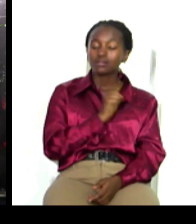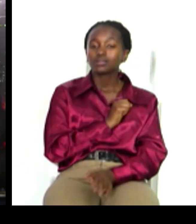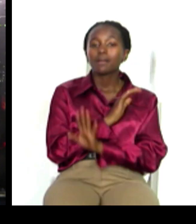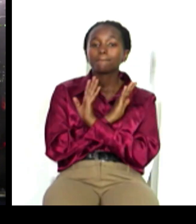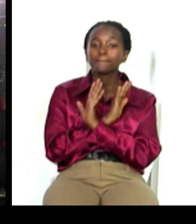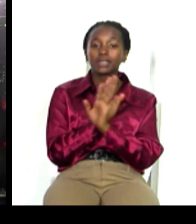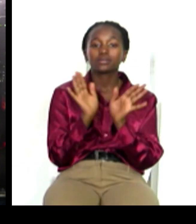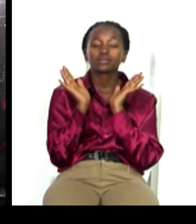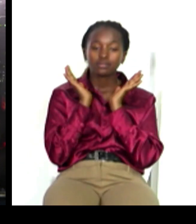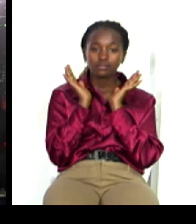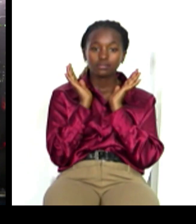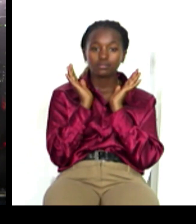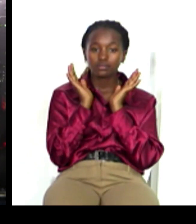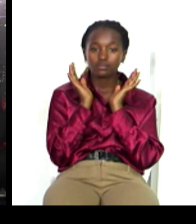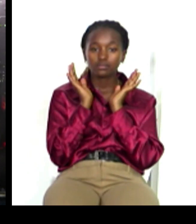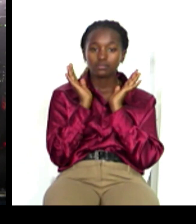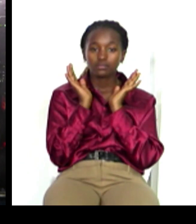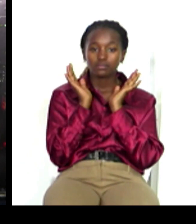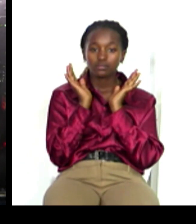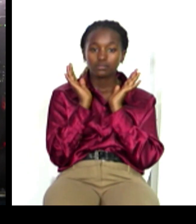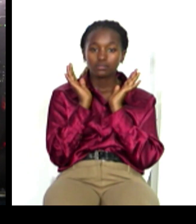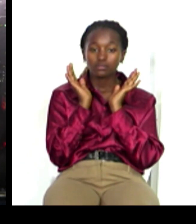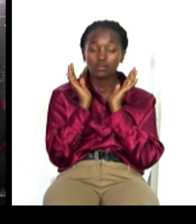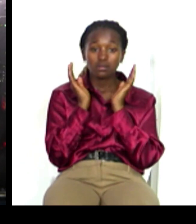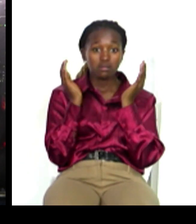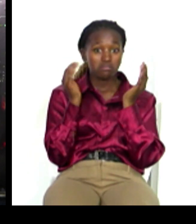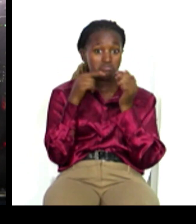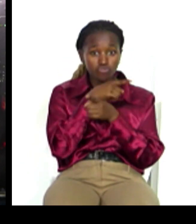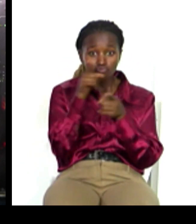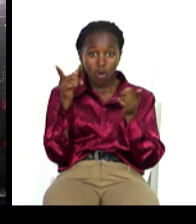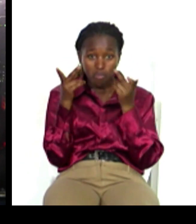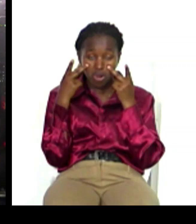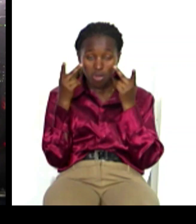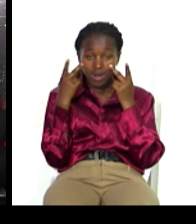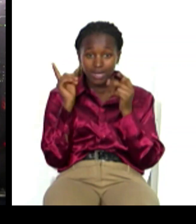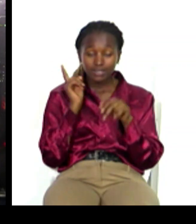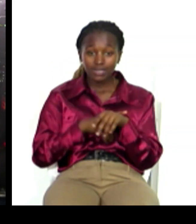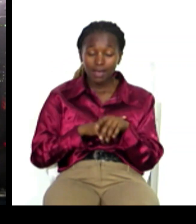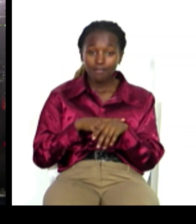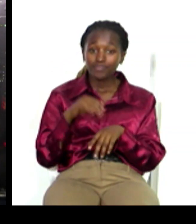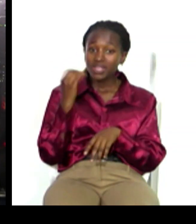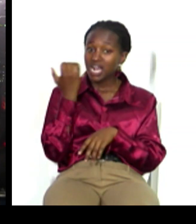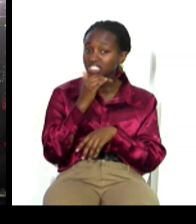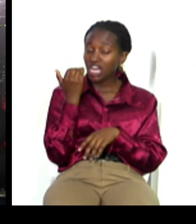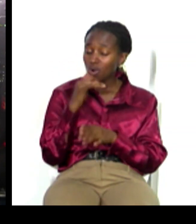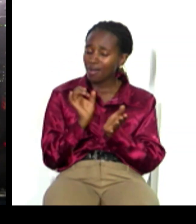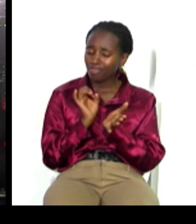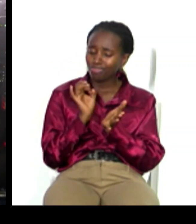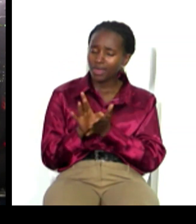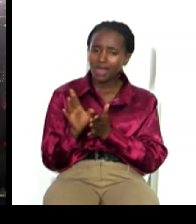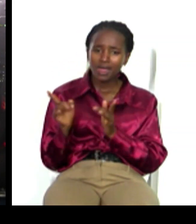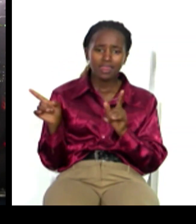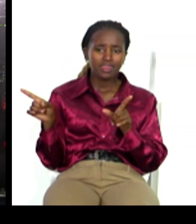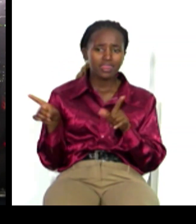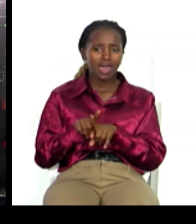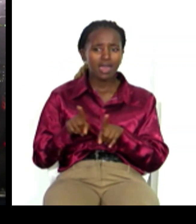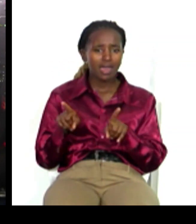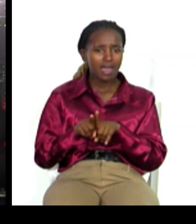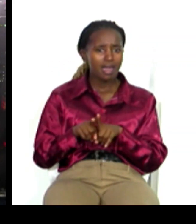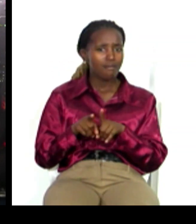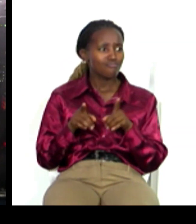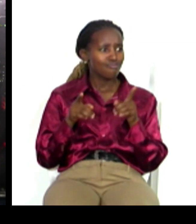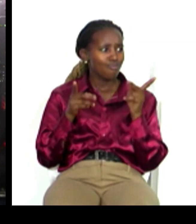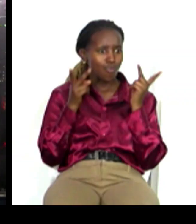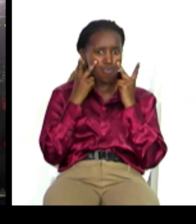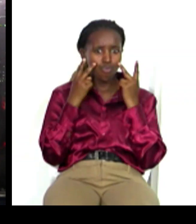them. You saw what happened during the impeachment of Rigathi Gachagua. Walikuja wote, hadi wenye wakujangi kwa parliament, they were